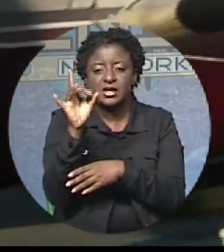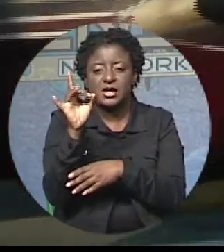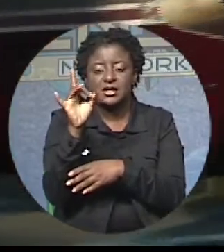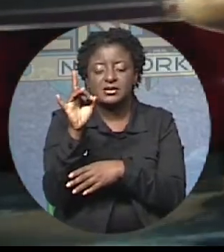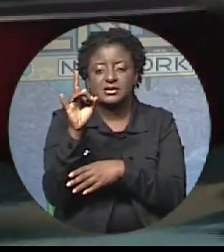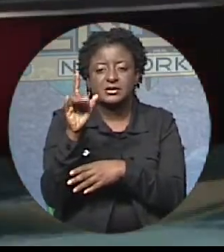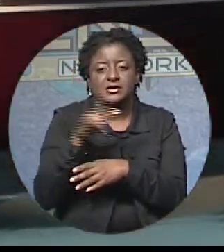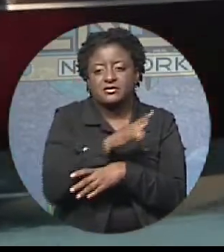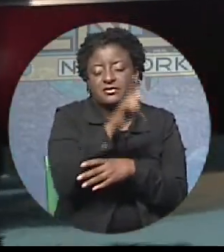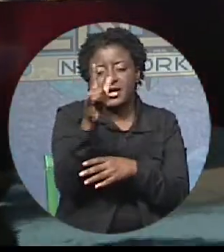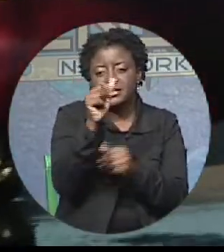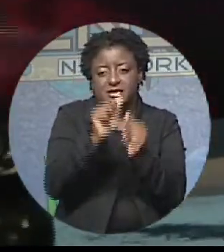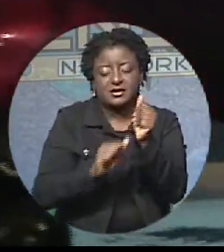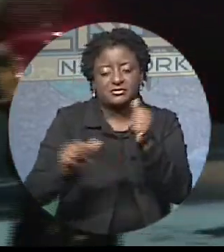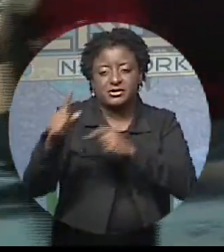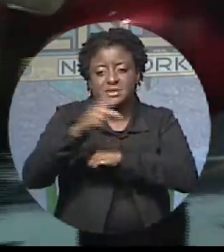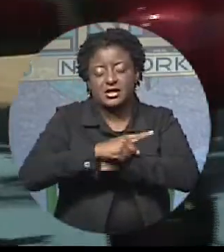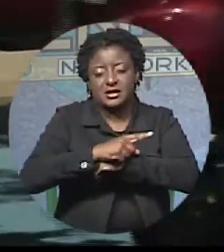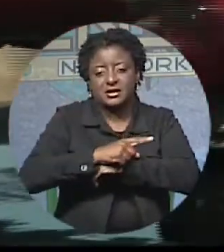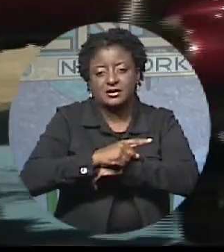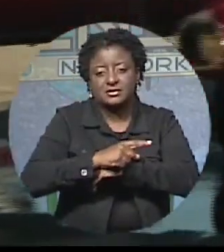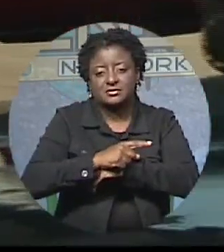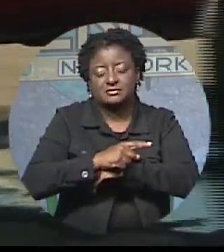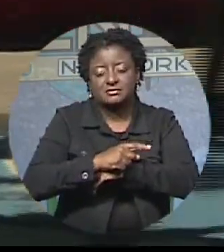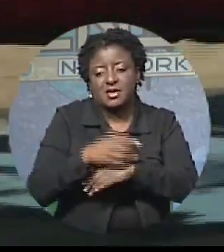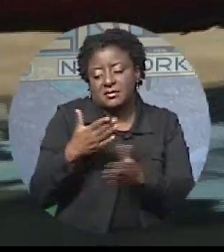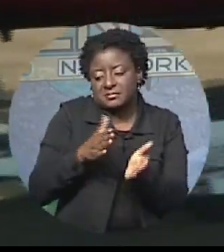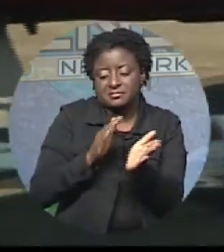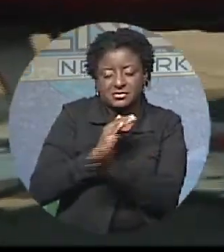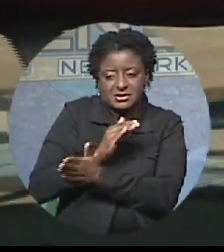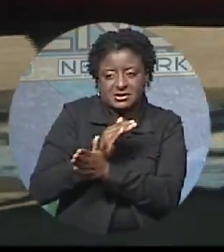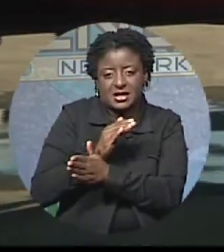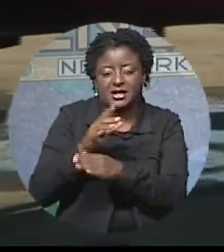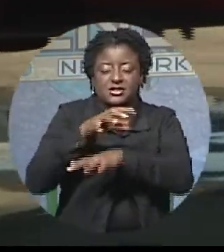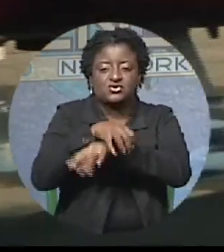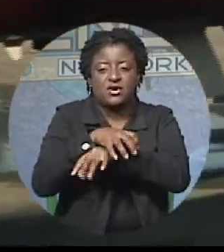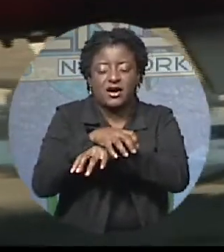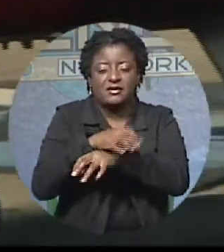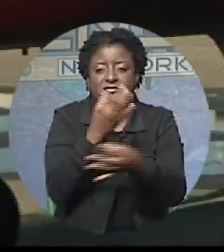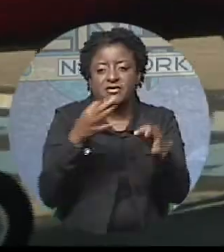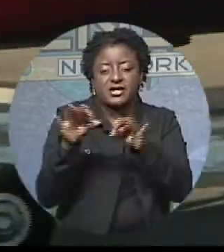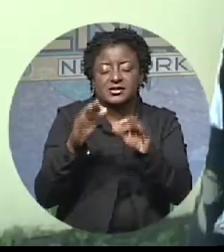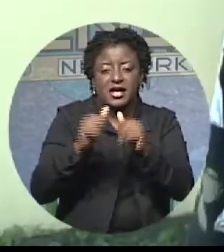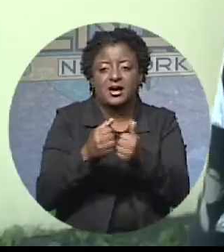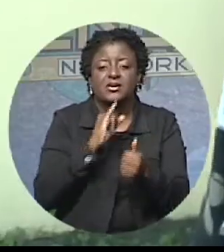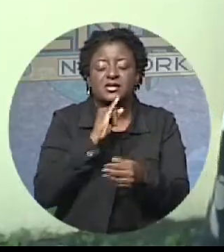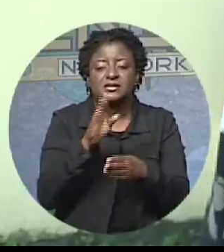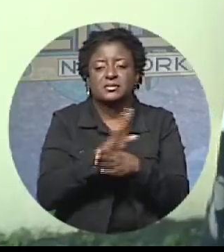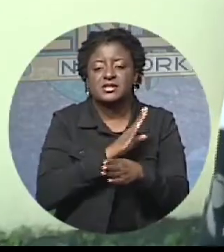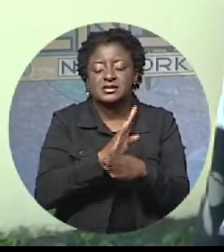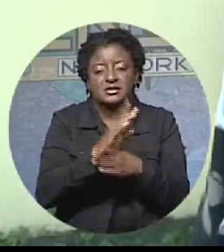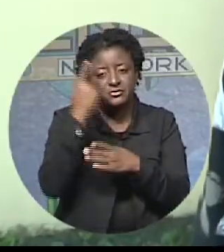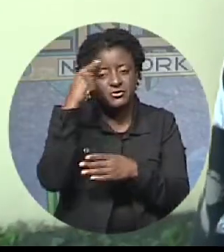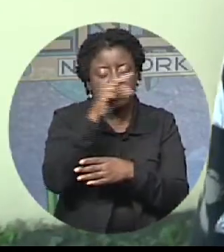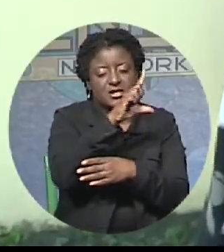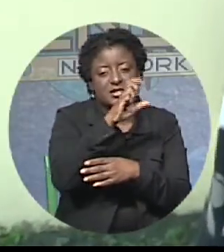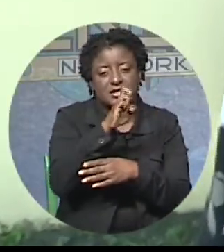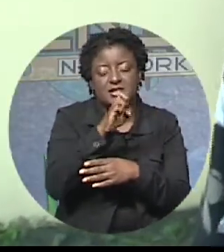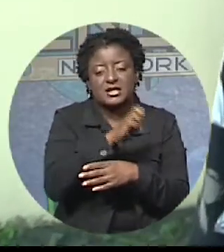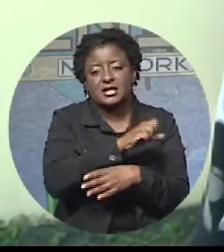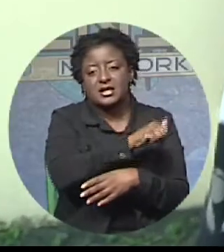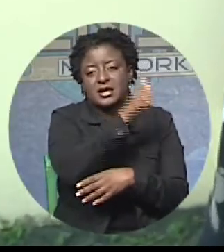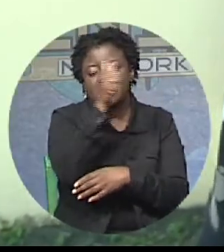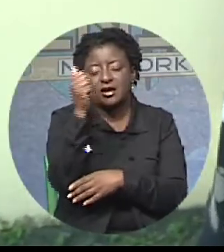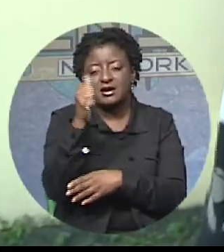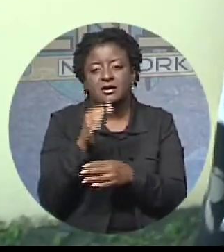Outside of Crab Fest, how is business for Lee Air coming in town? Well, about 4 years ago, we had an airline that